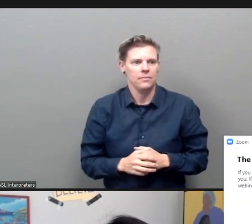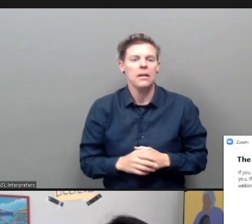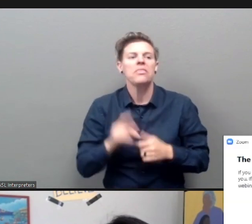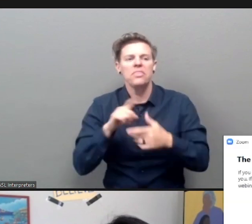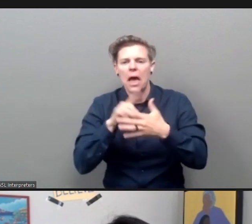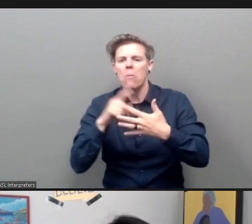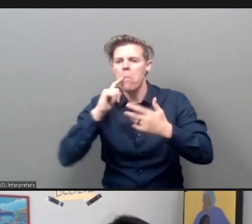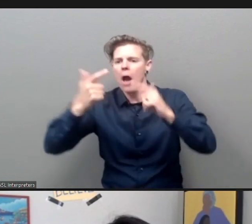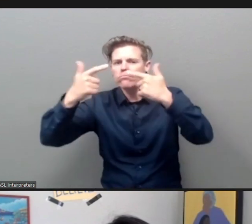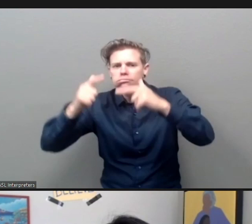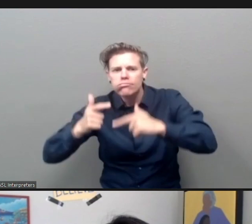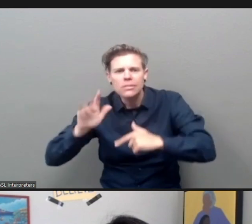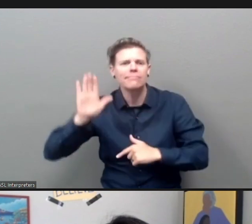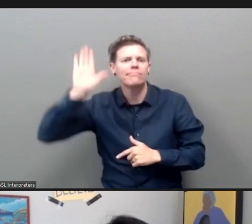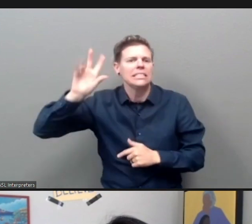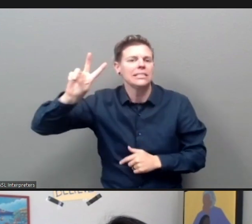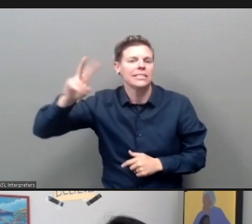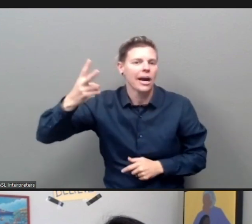are unmuted.